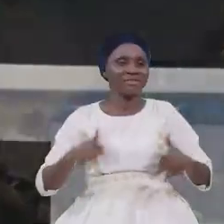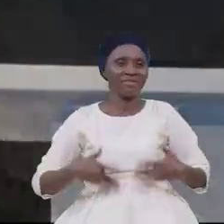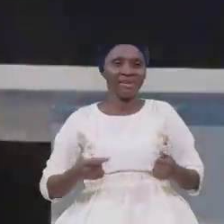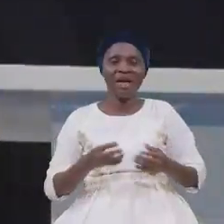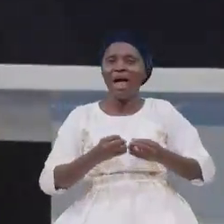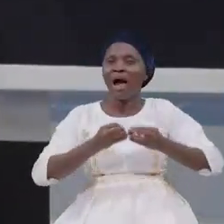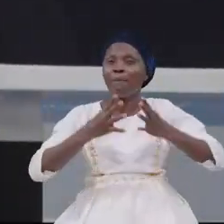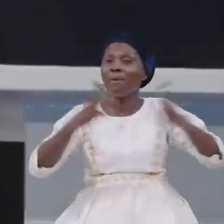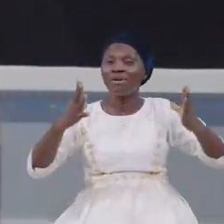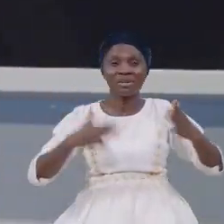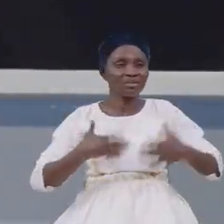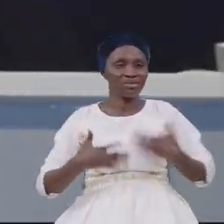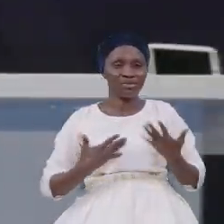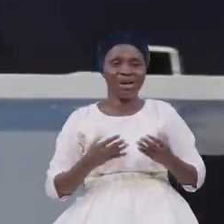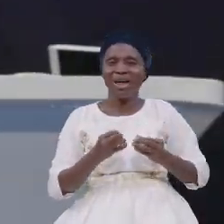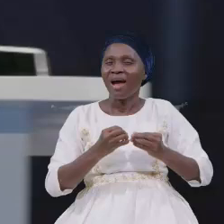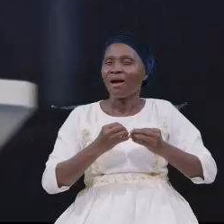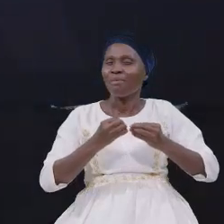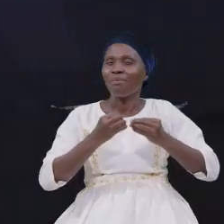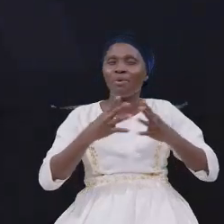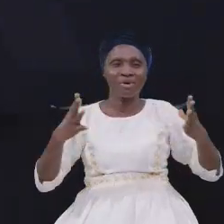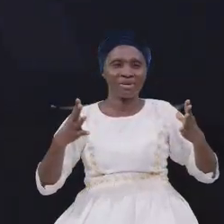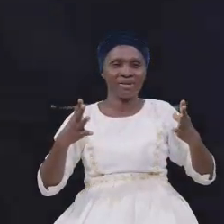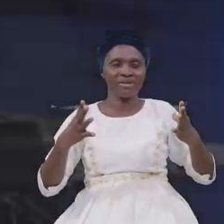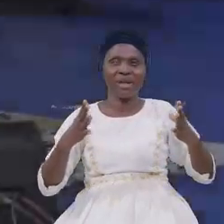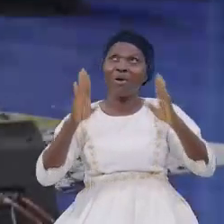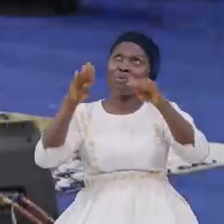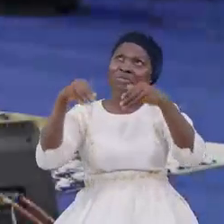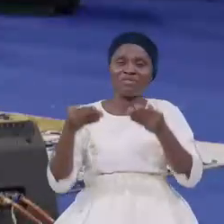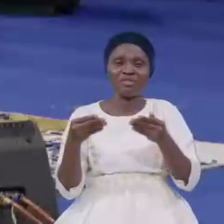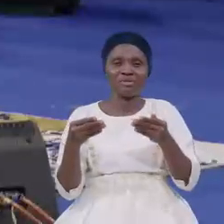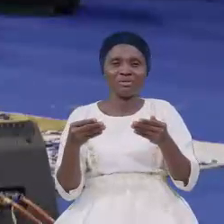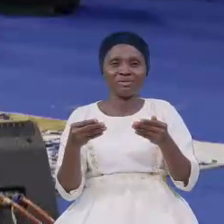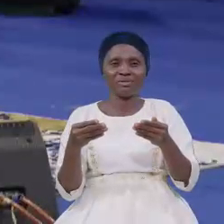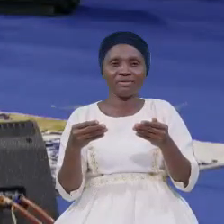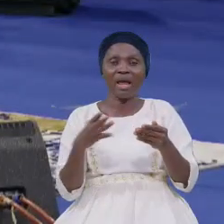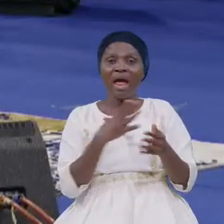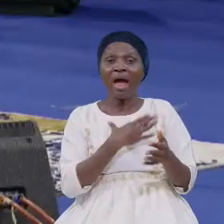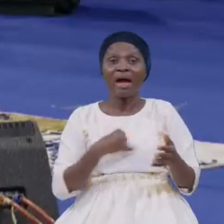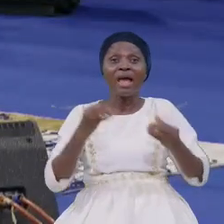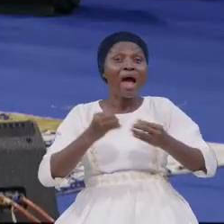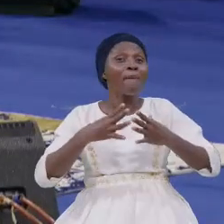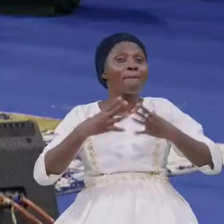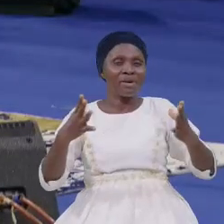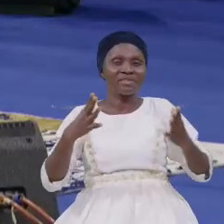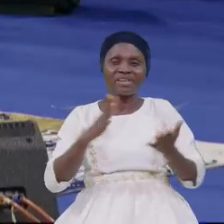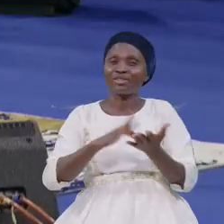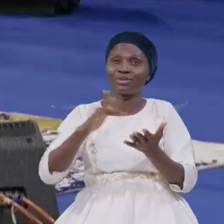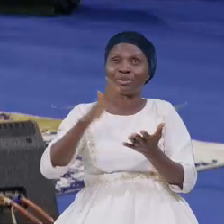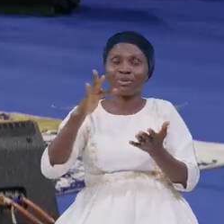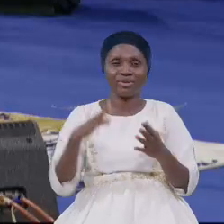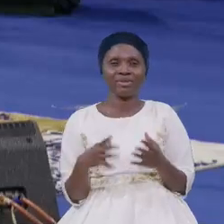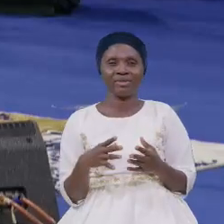joy, abundant provision, and abundant glory, that they might